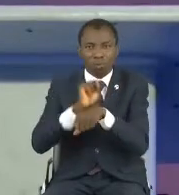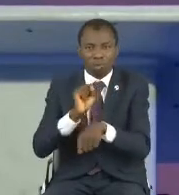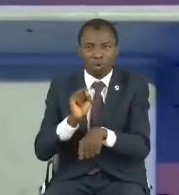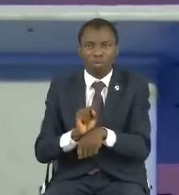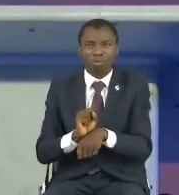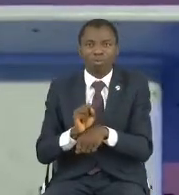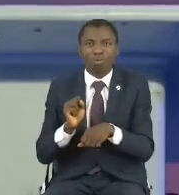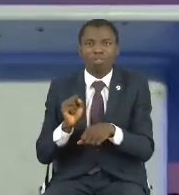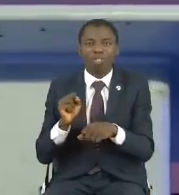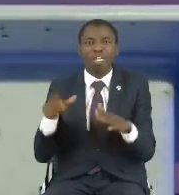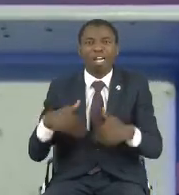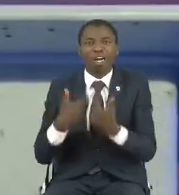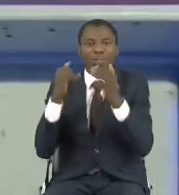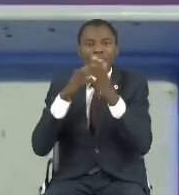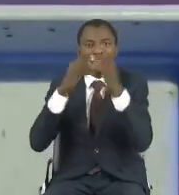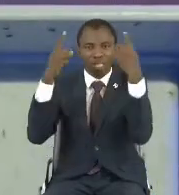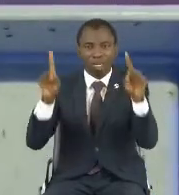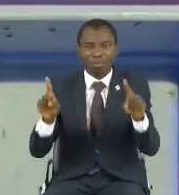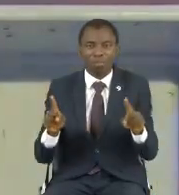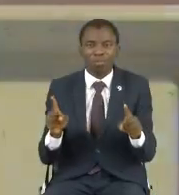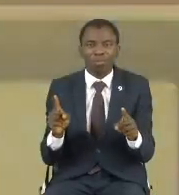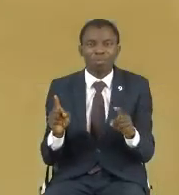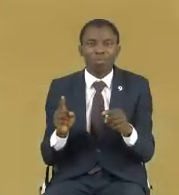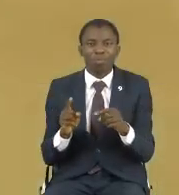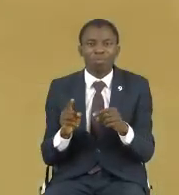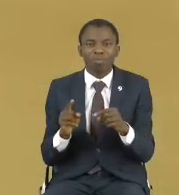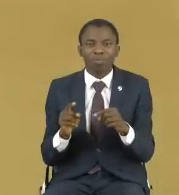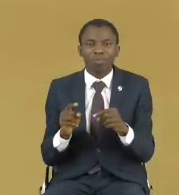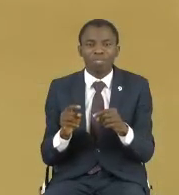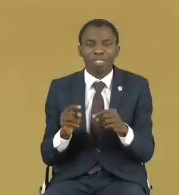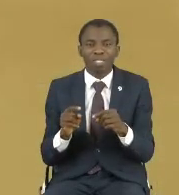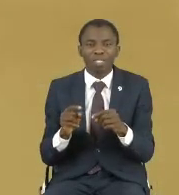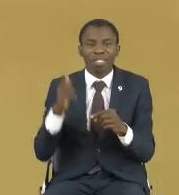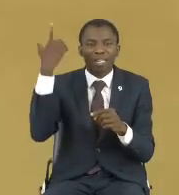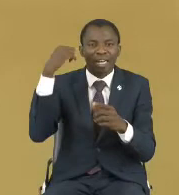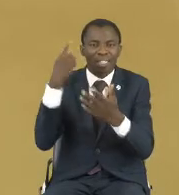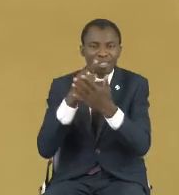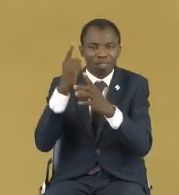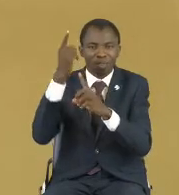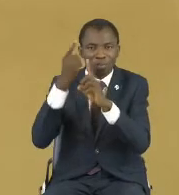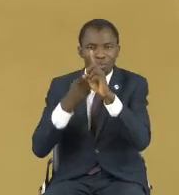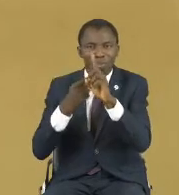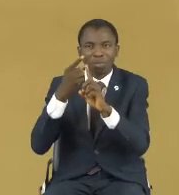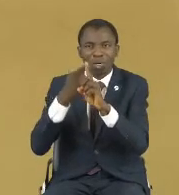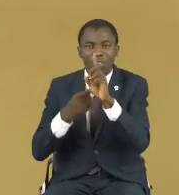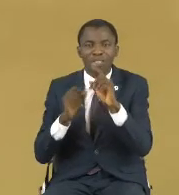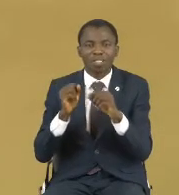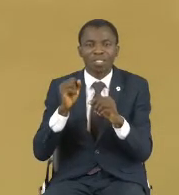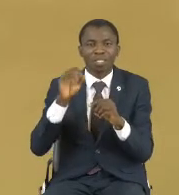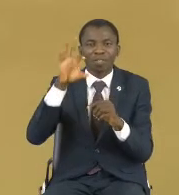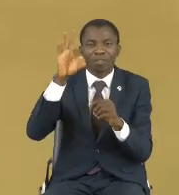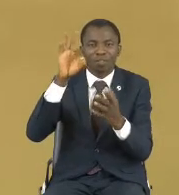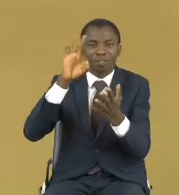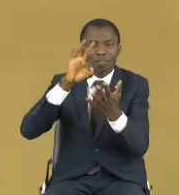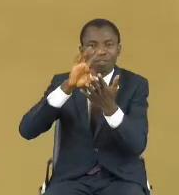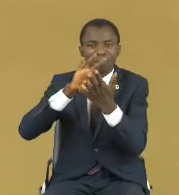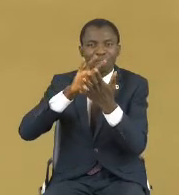I've mentioned it, part of it yesterday. Last month, February, we were in Taraba.